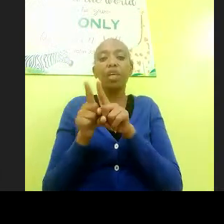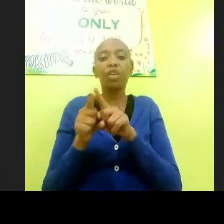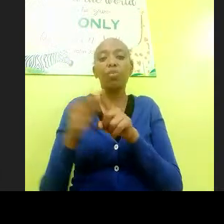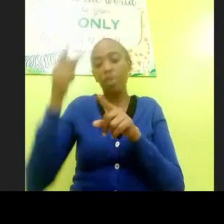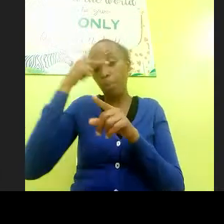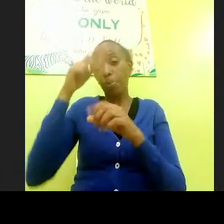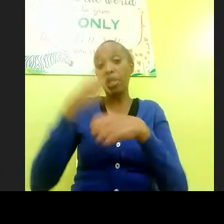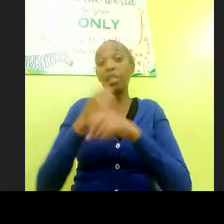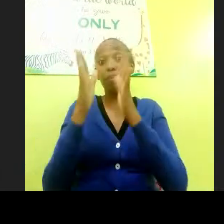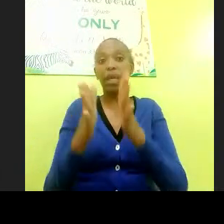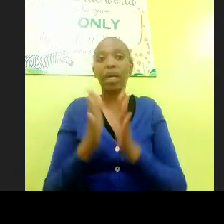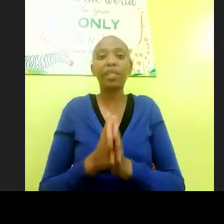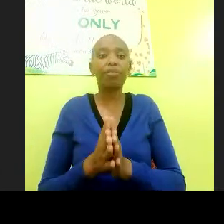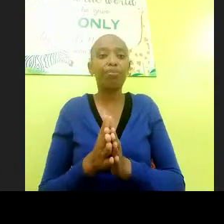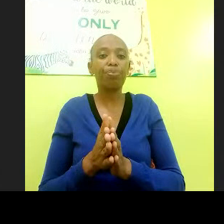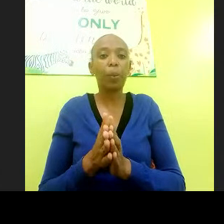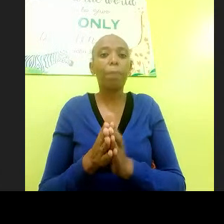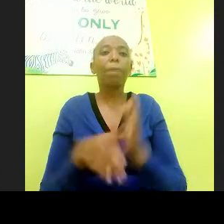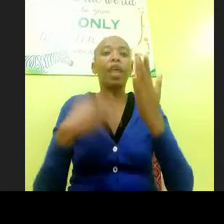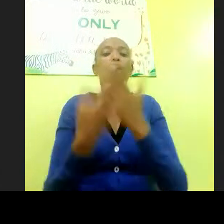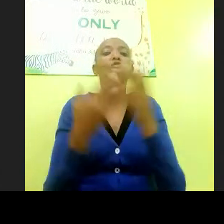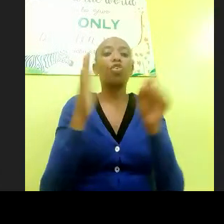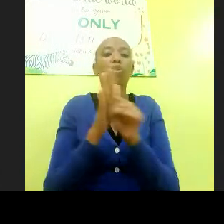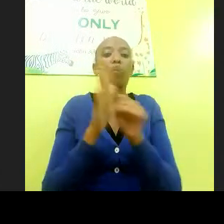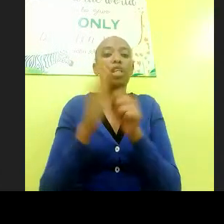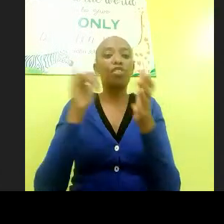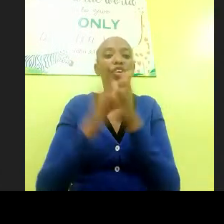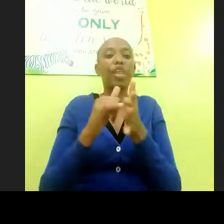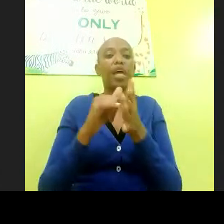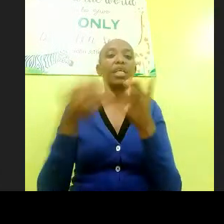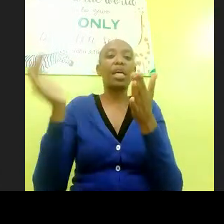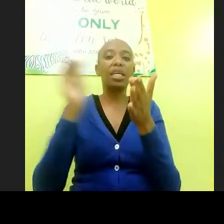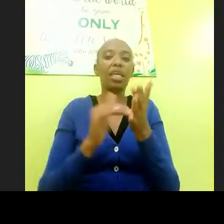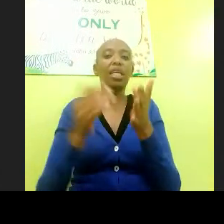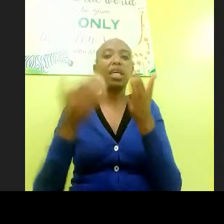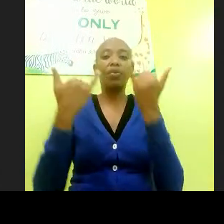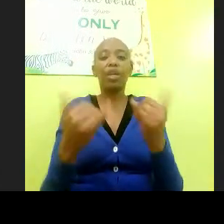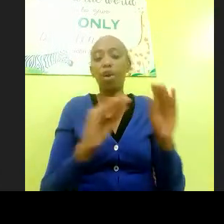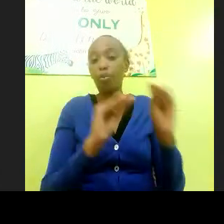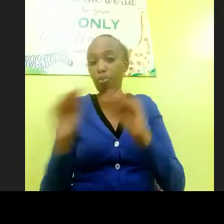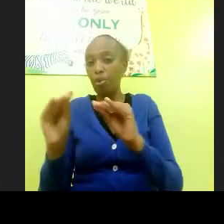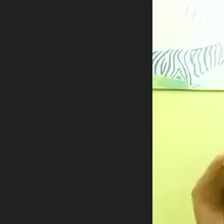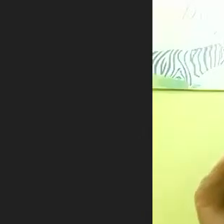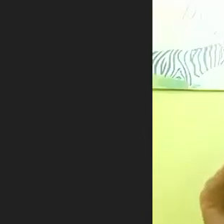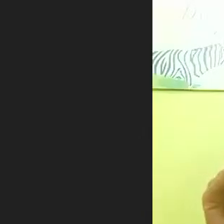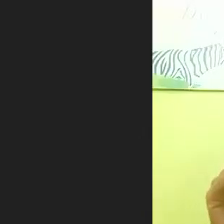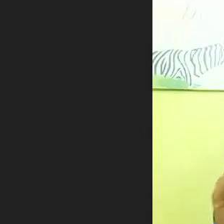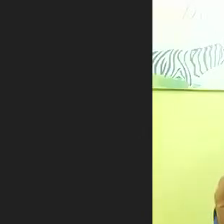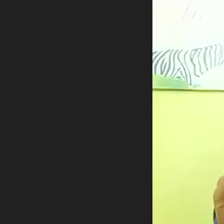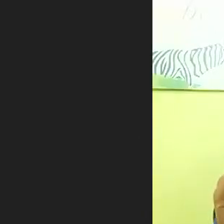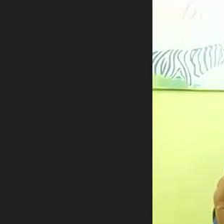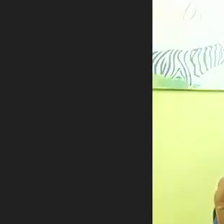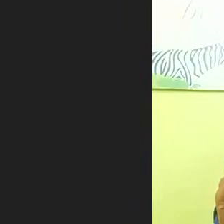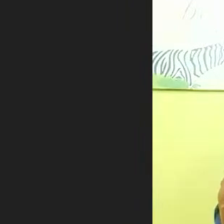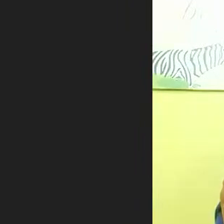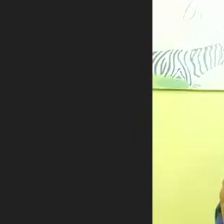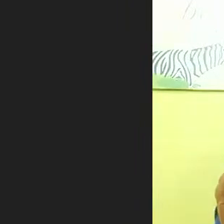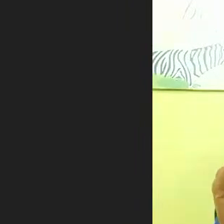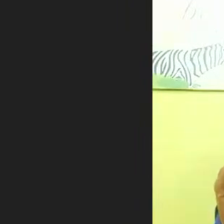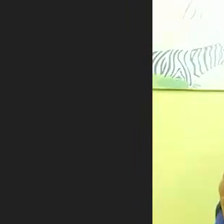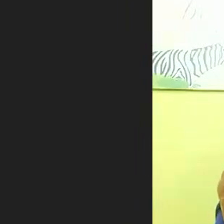policymakers. Thank you so much for that once again. We'll now move on to Mrs. Tsitsi